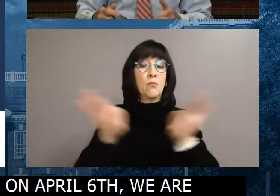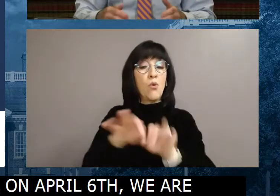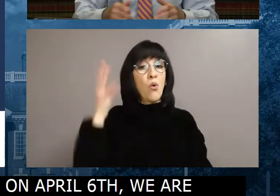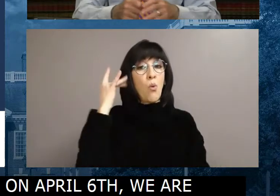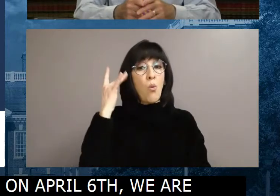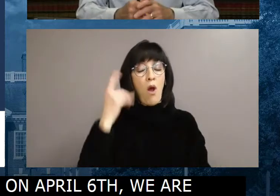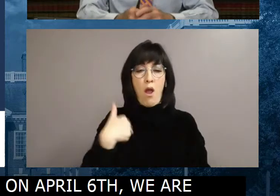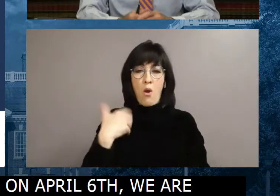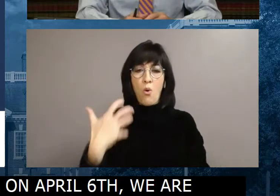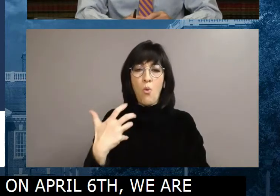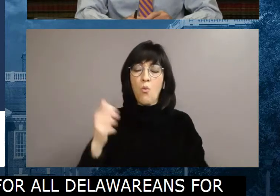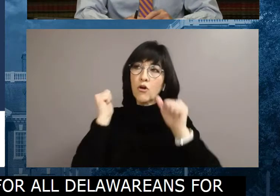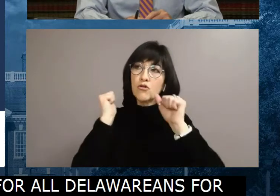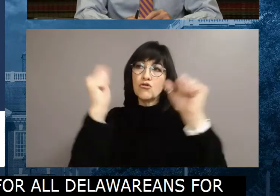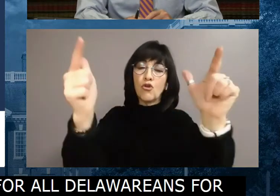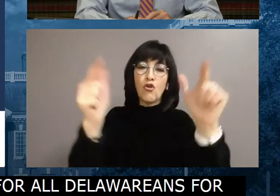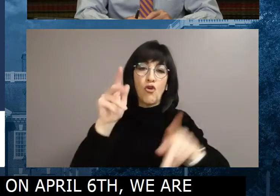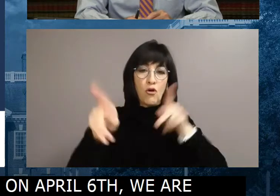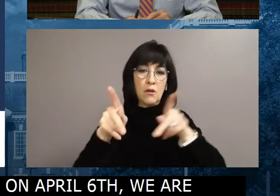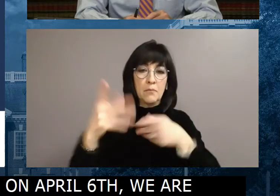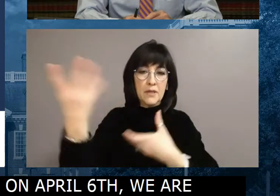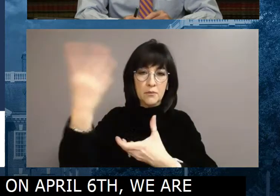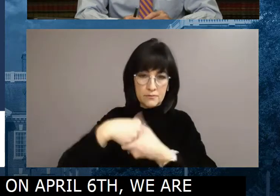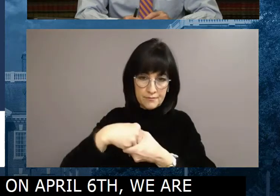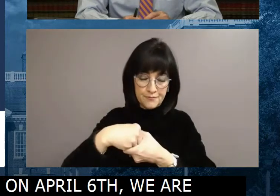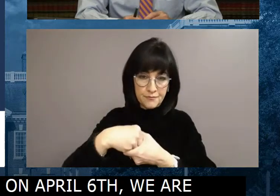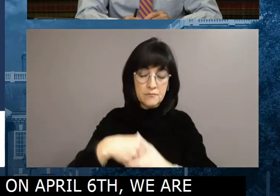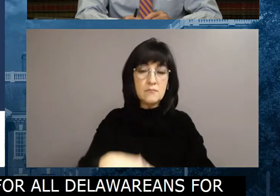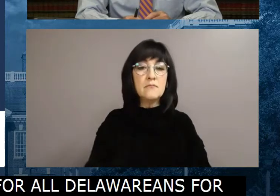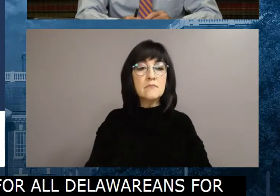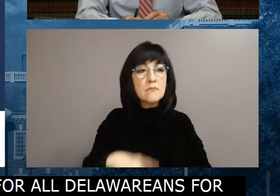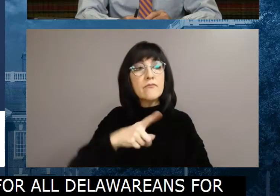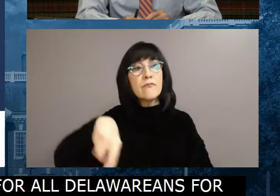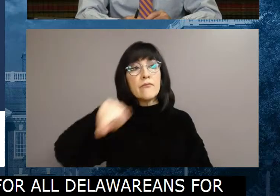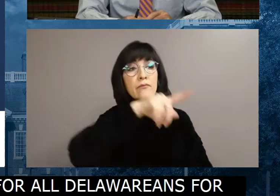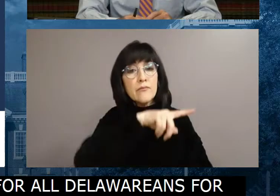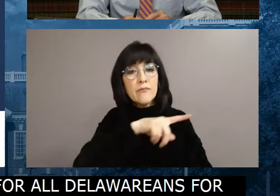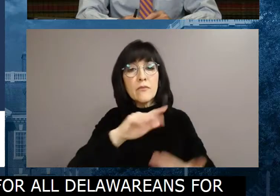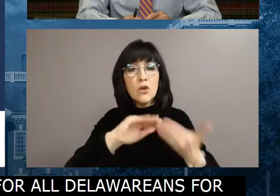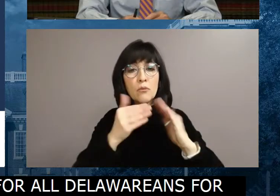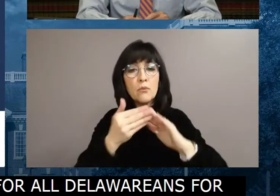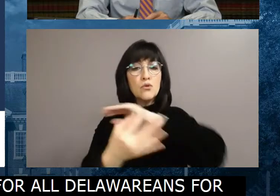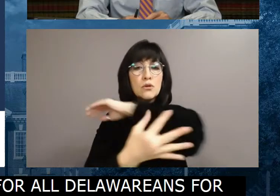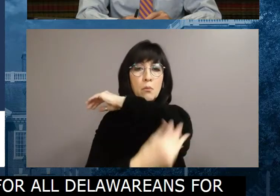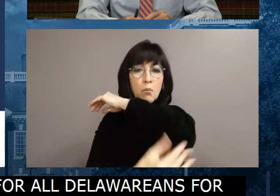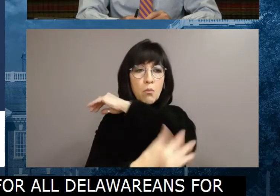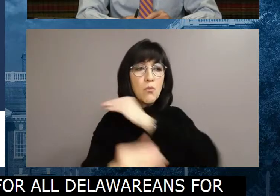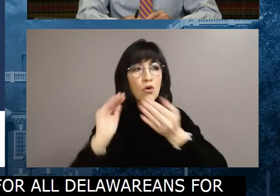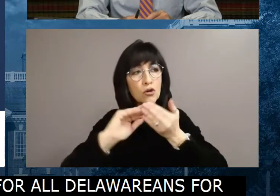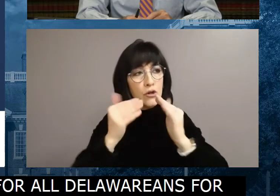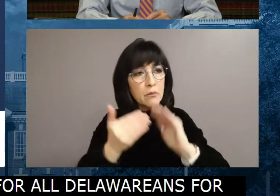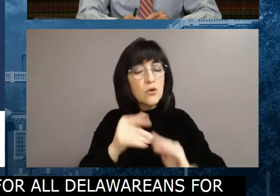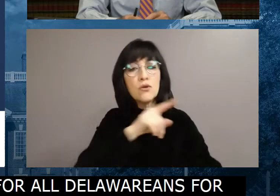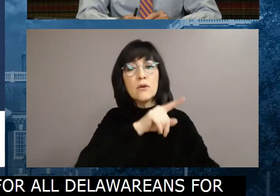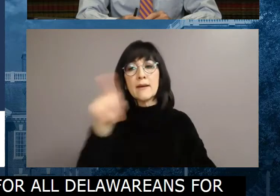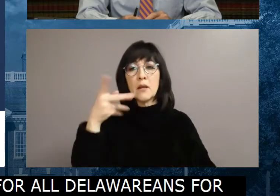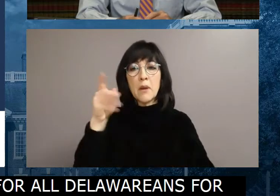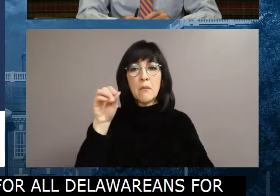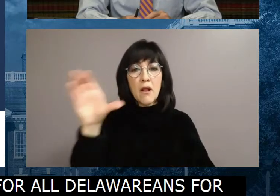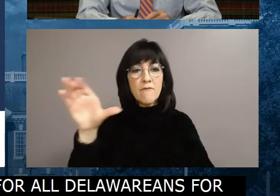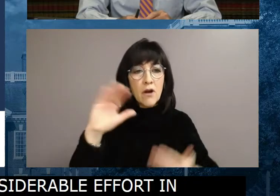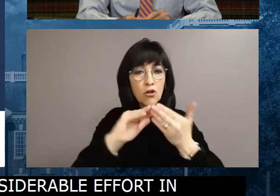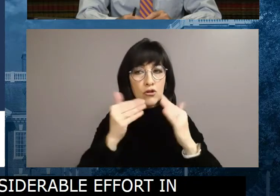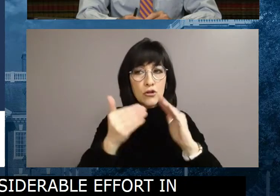have considerable effort in vulnerable communities, communities of color, to take vaccination clinics to